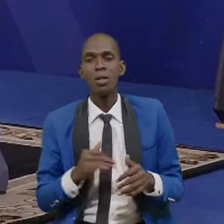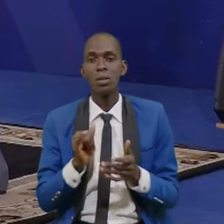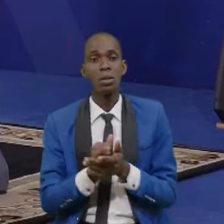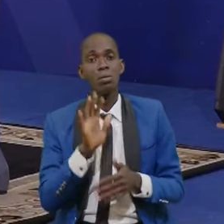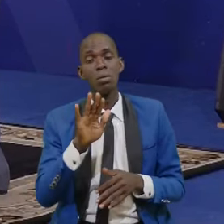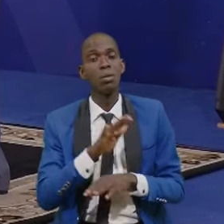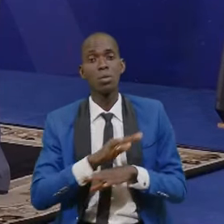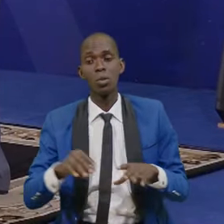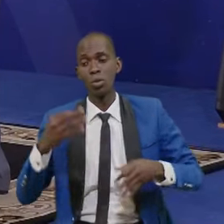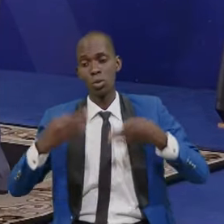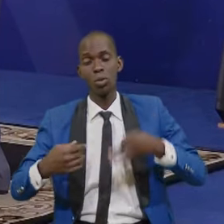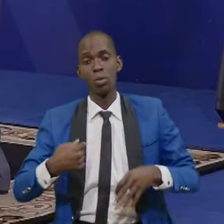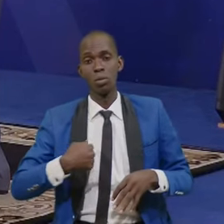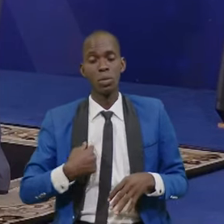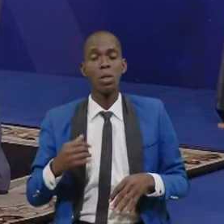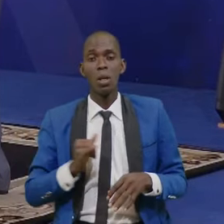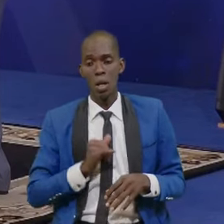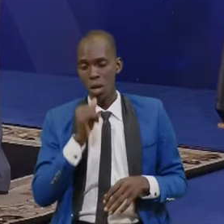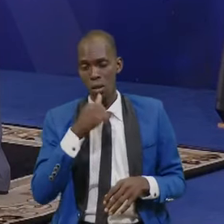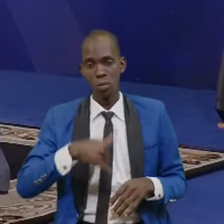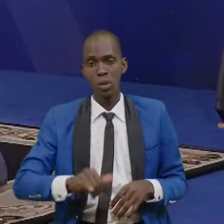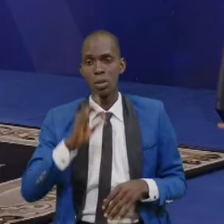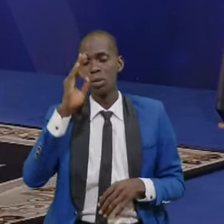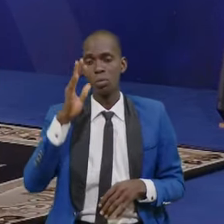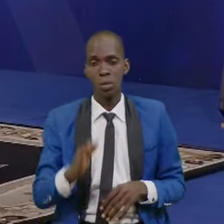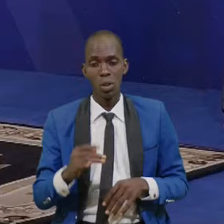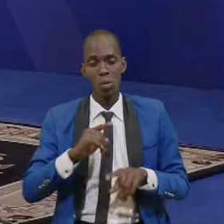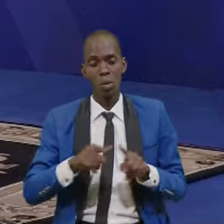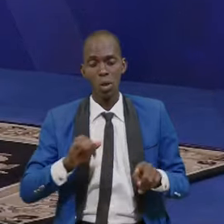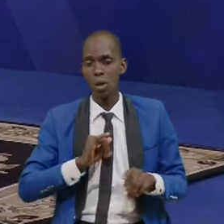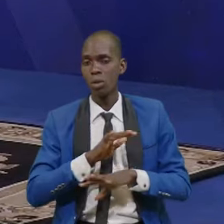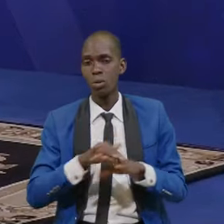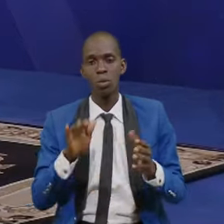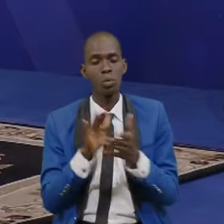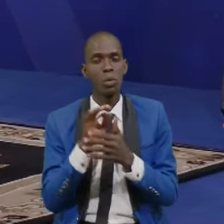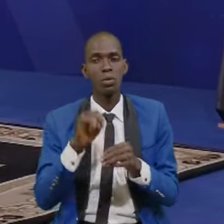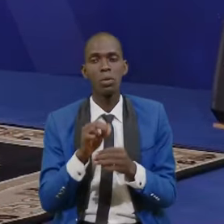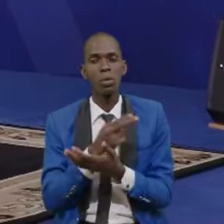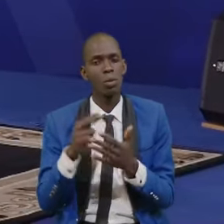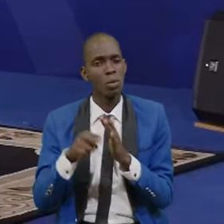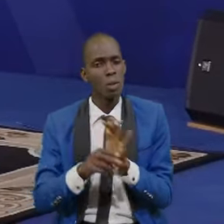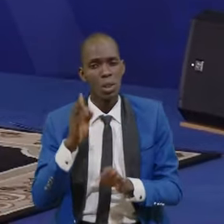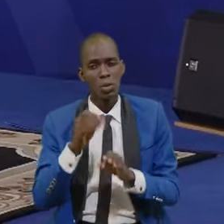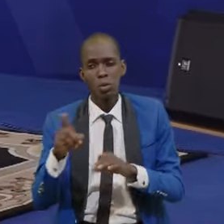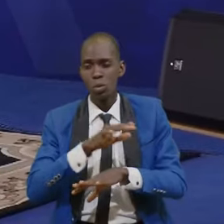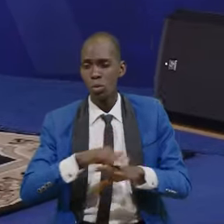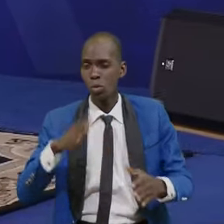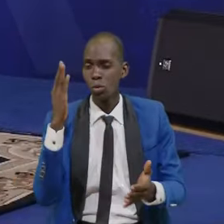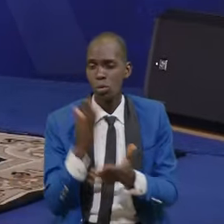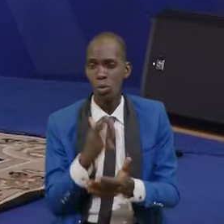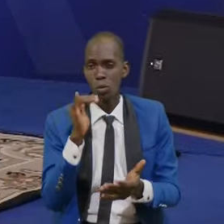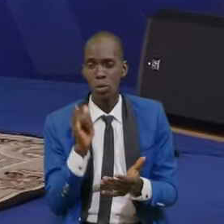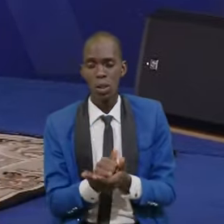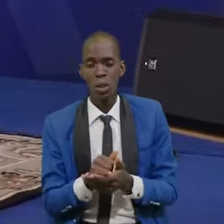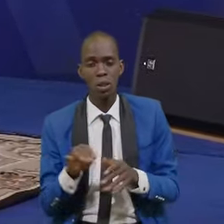leader, I don't believe in holiness. If you don't quit in that condition, you'll be kind